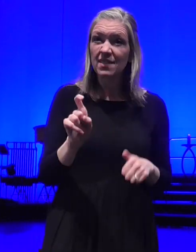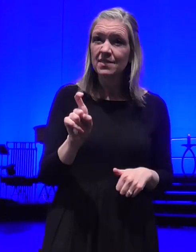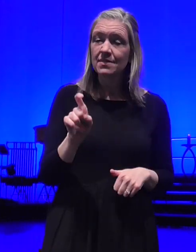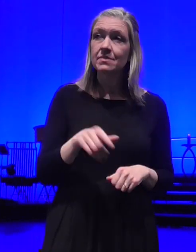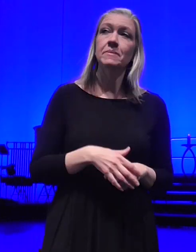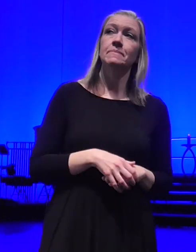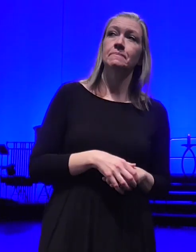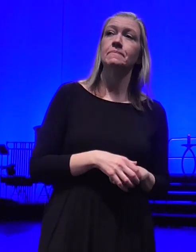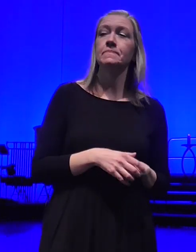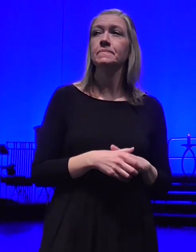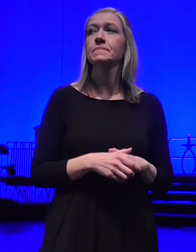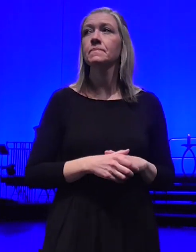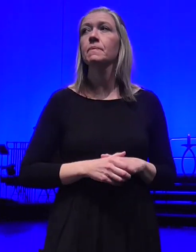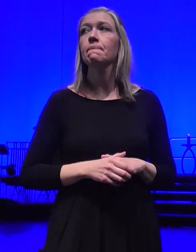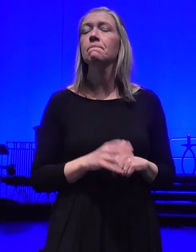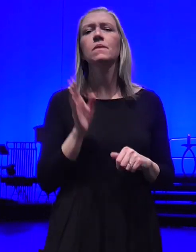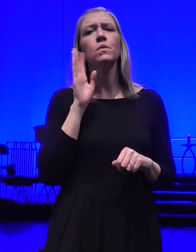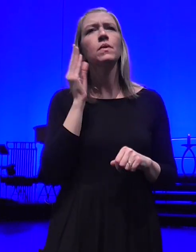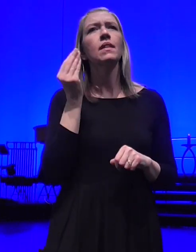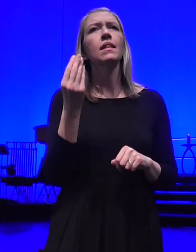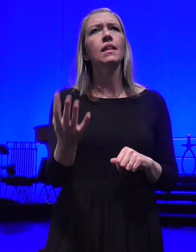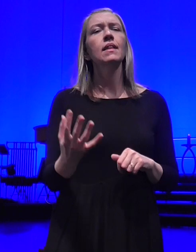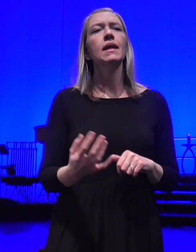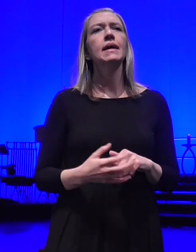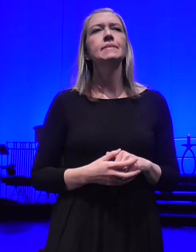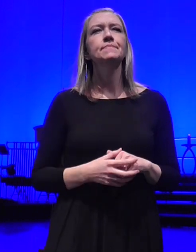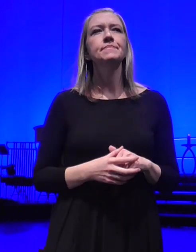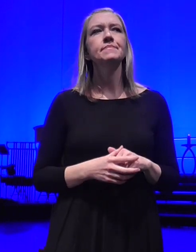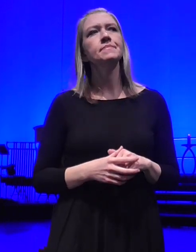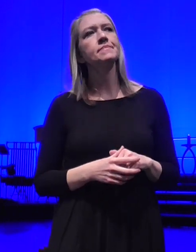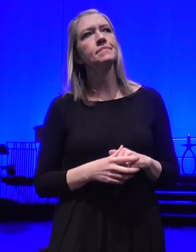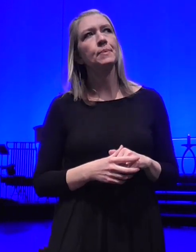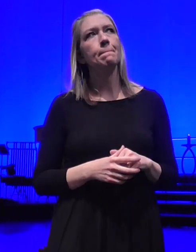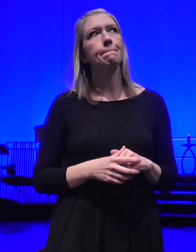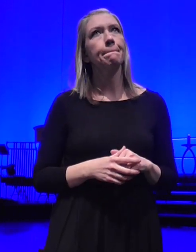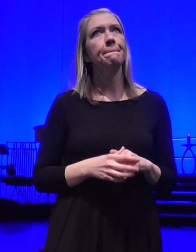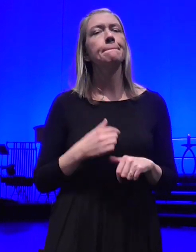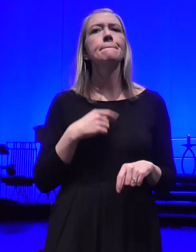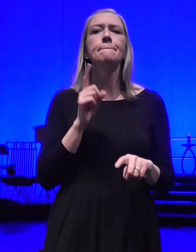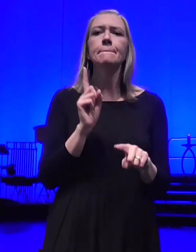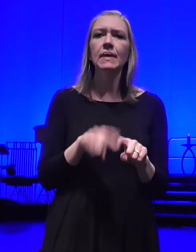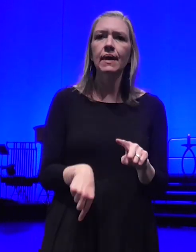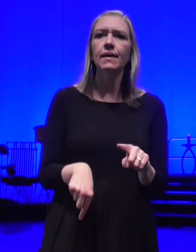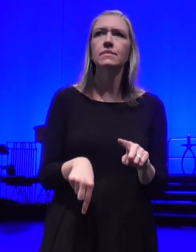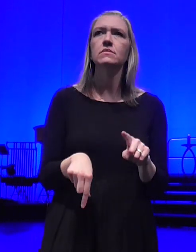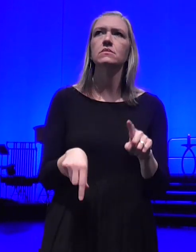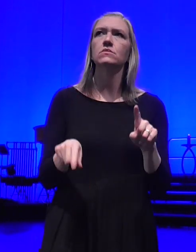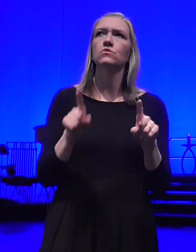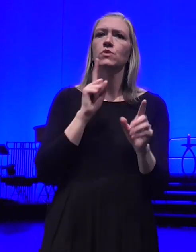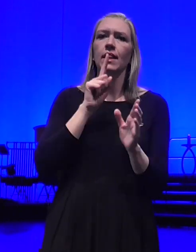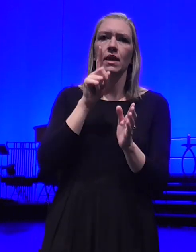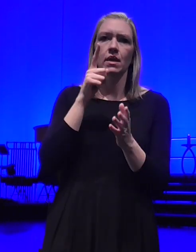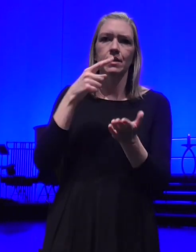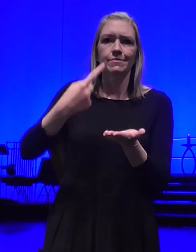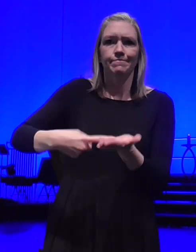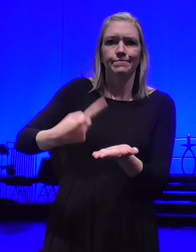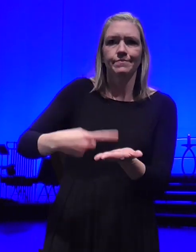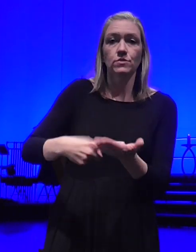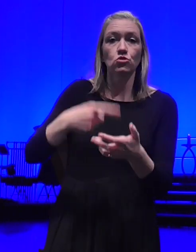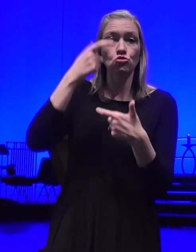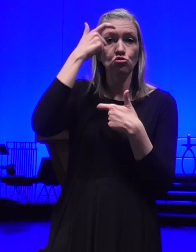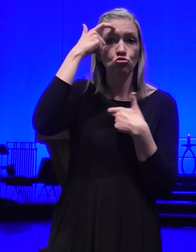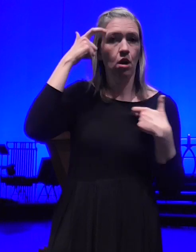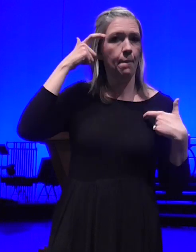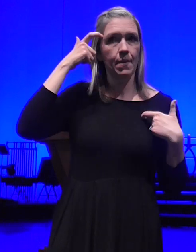I will say I can't speak directly to trauma. That's a whole different thing. But I'm speaking to